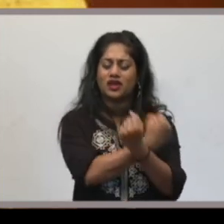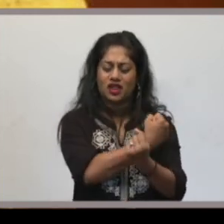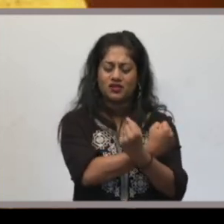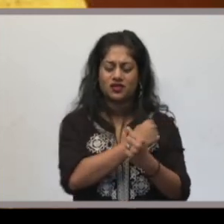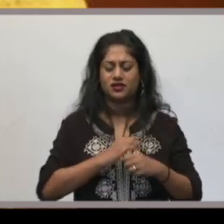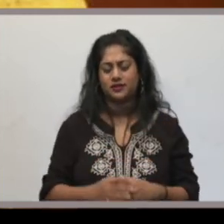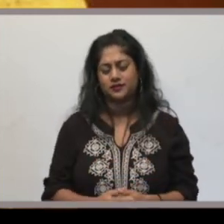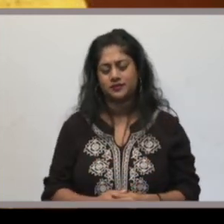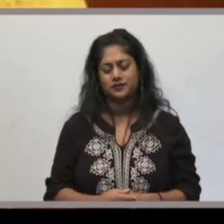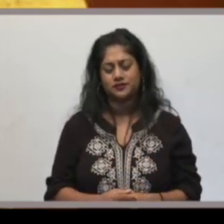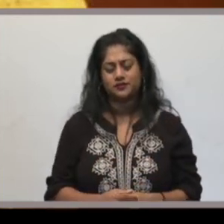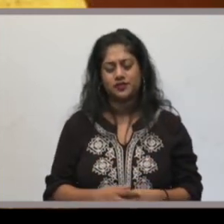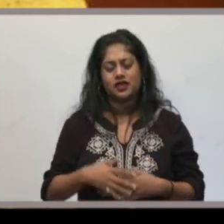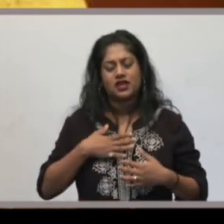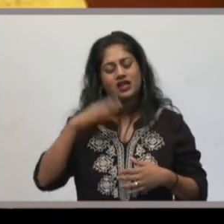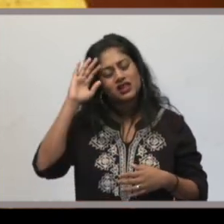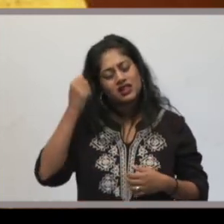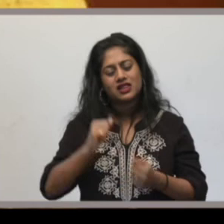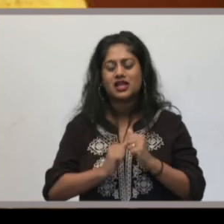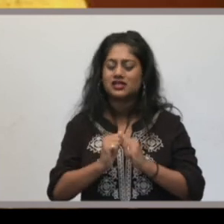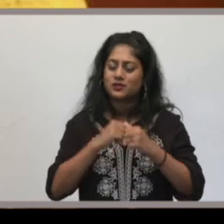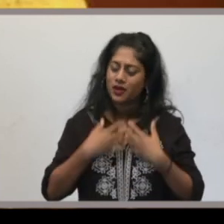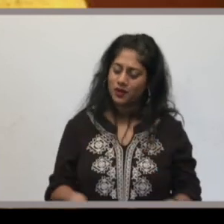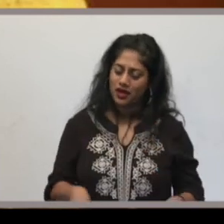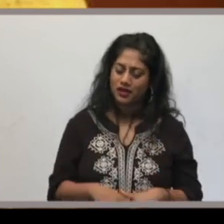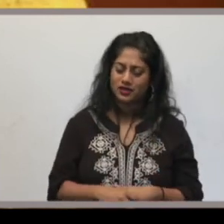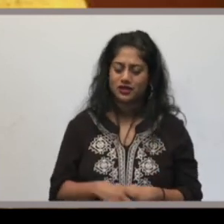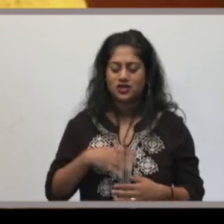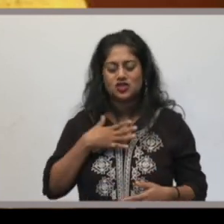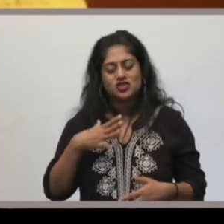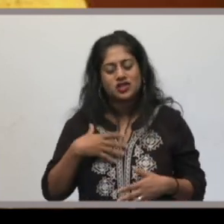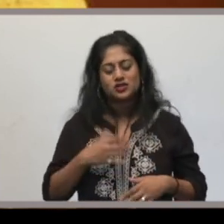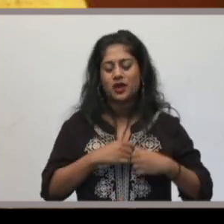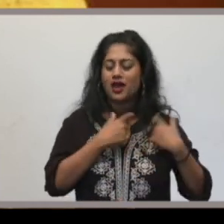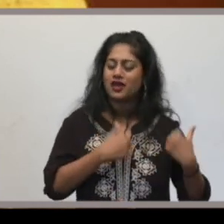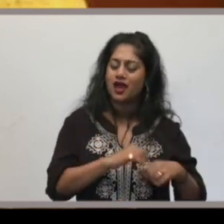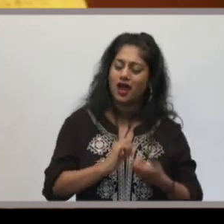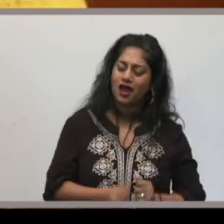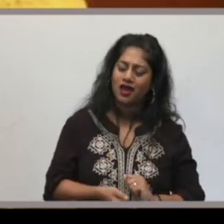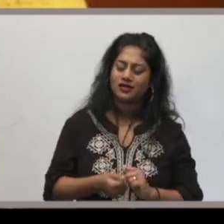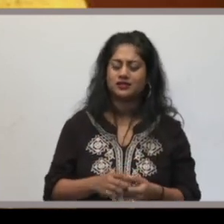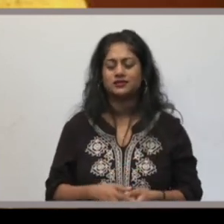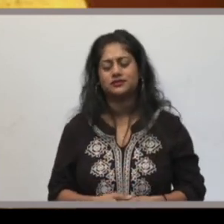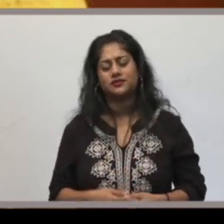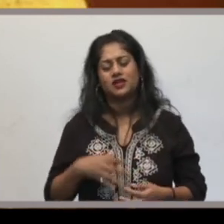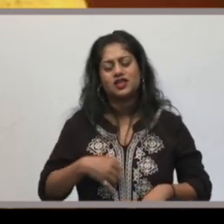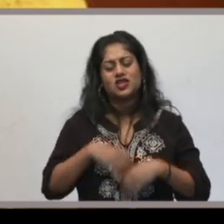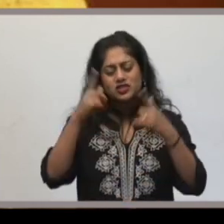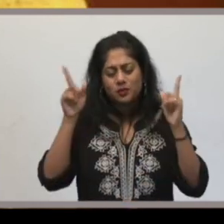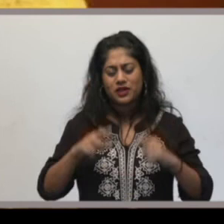Calvary. Cleanse my mind. Cleanse my heart. Cleanse my whole